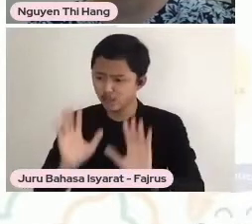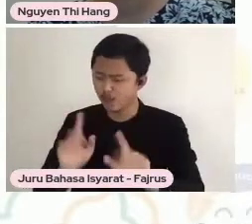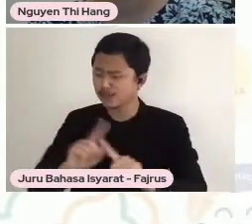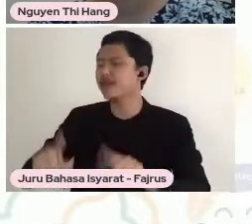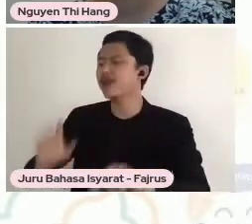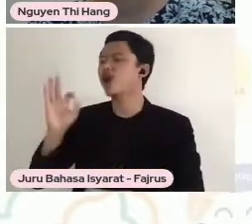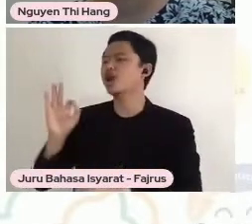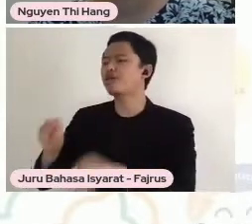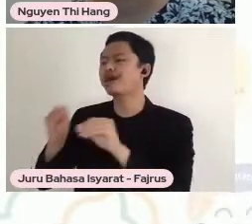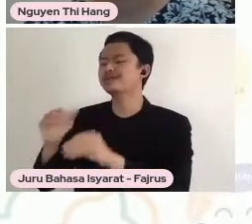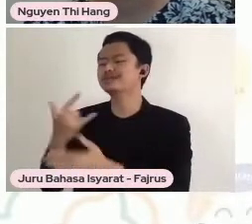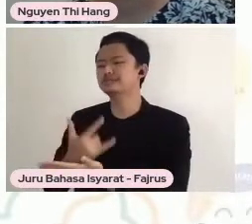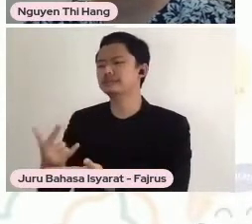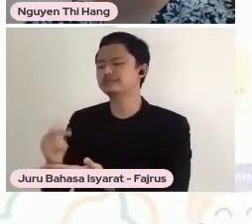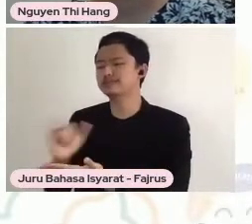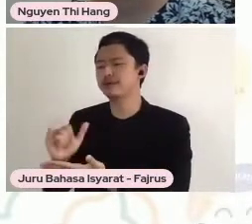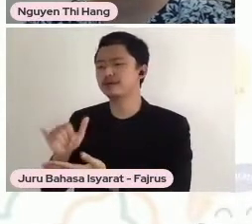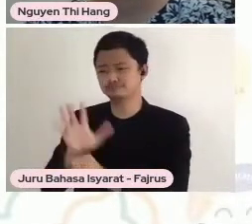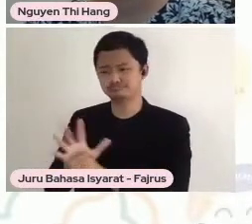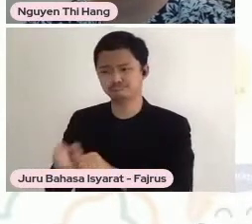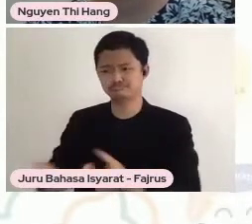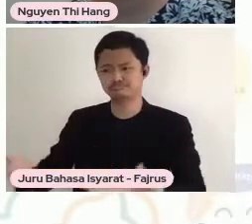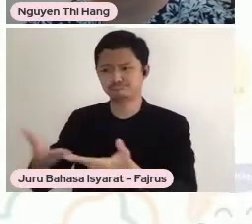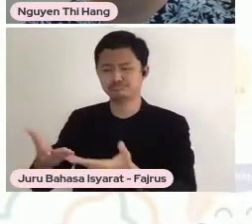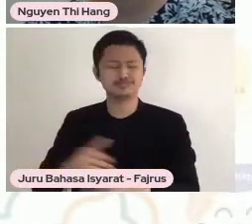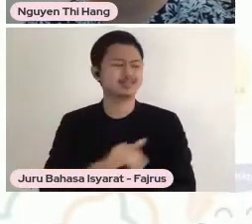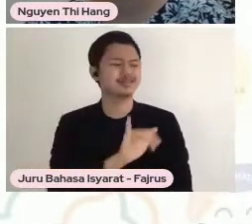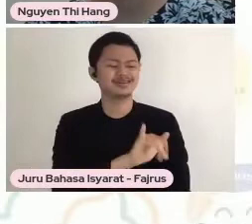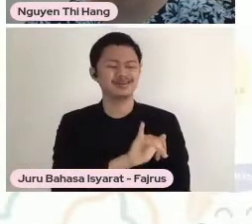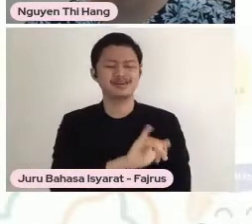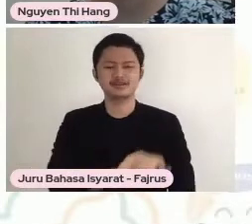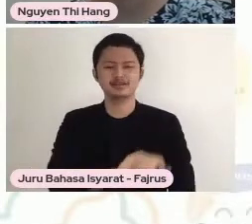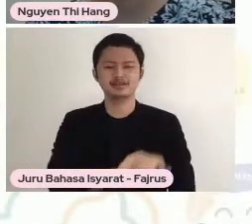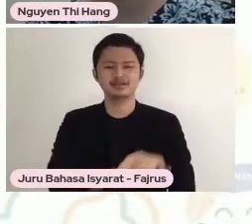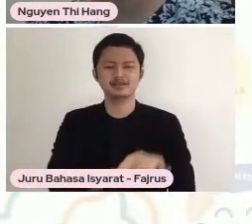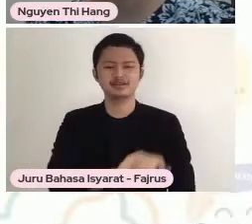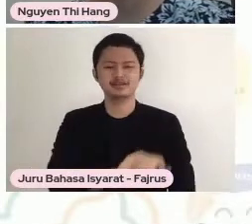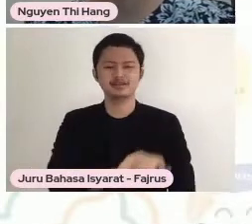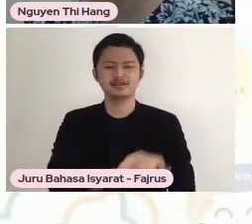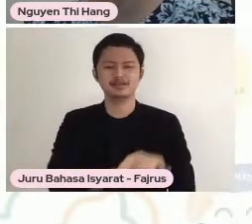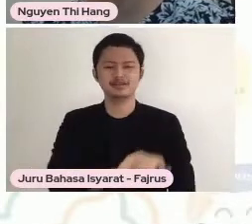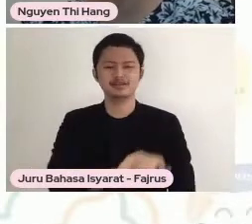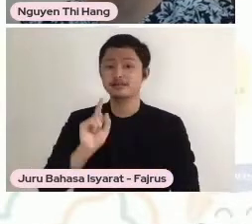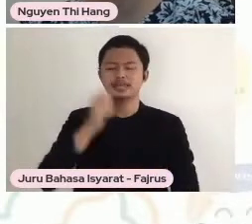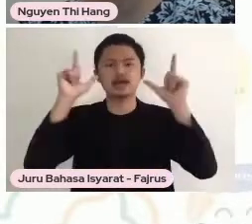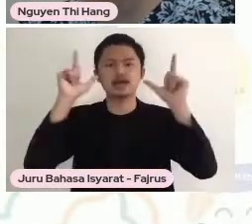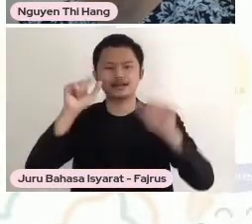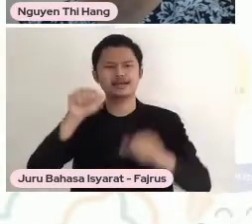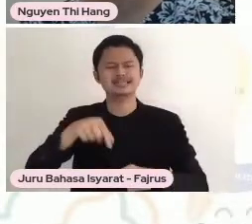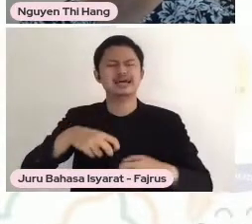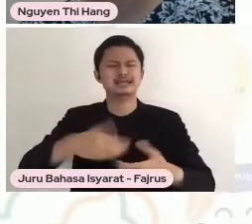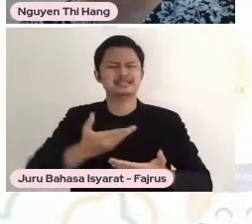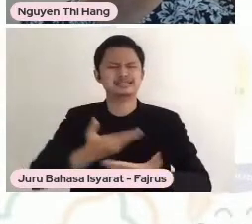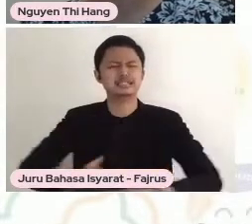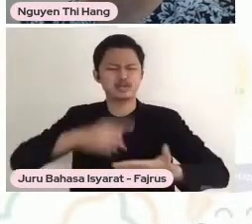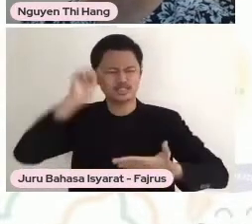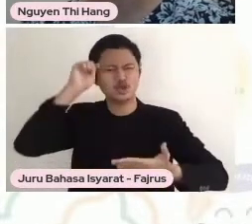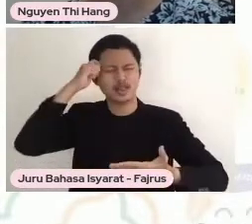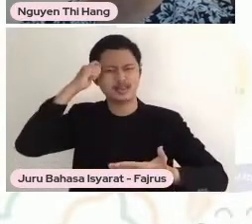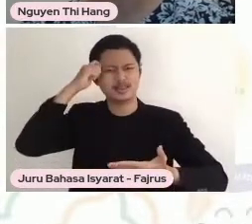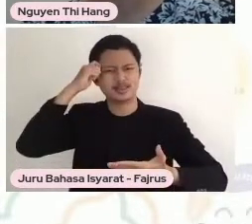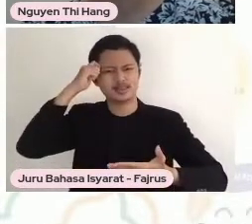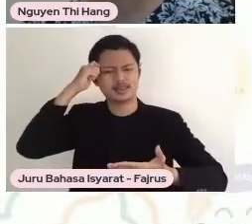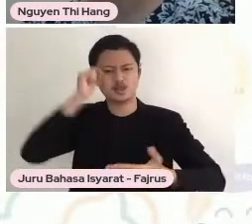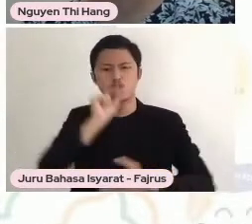Mm. Yeah, because we know that it's very difficult for